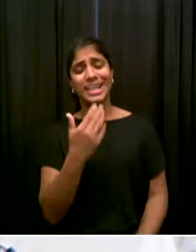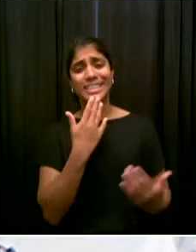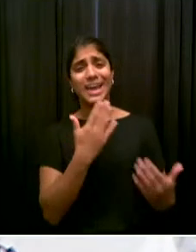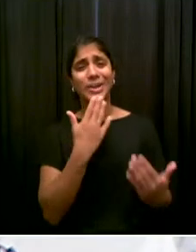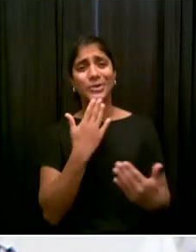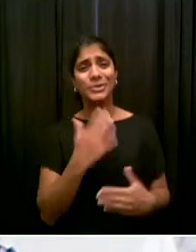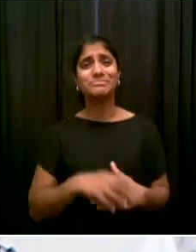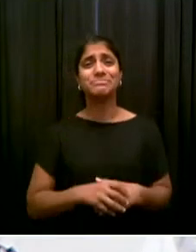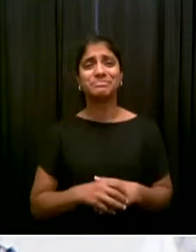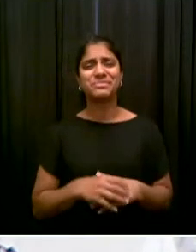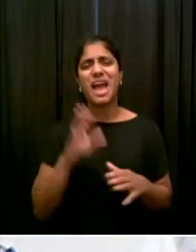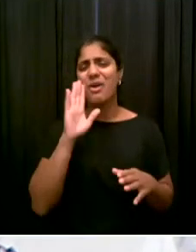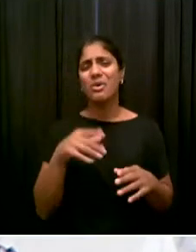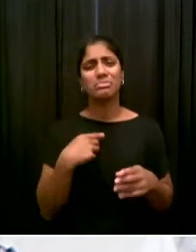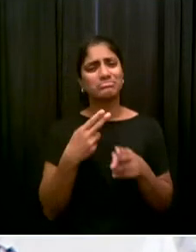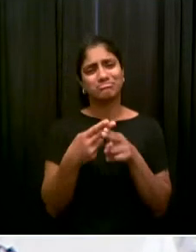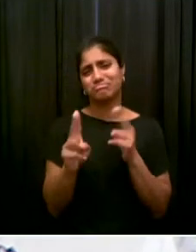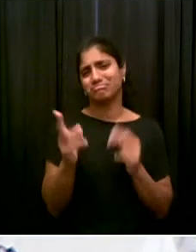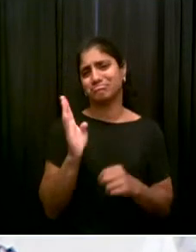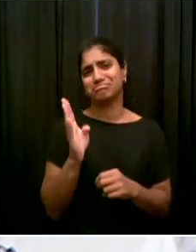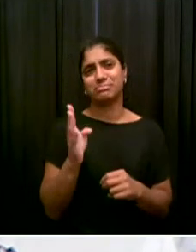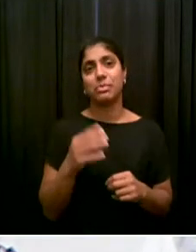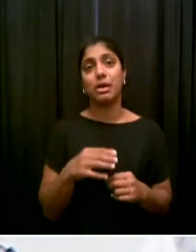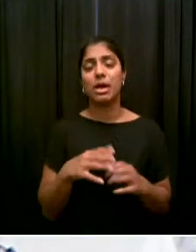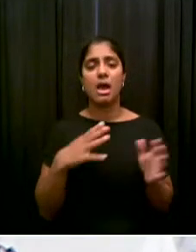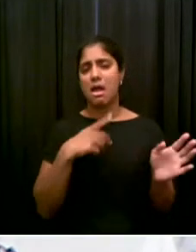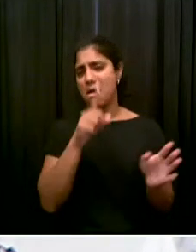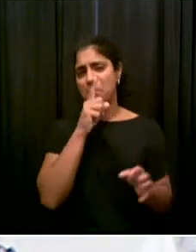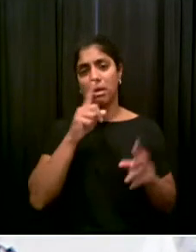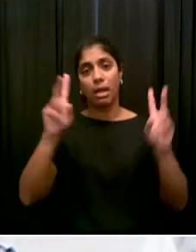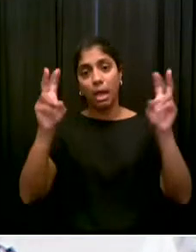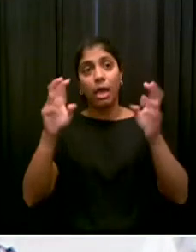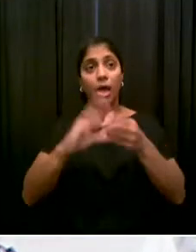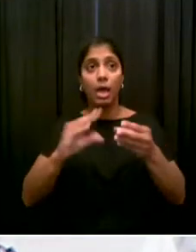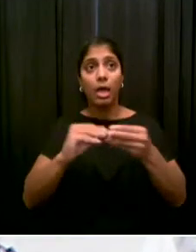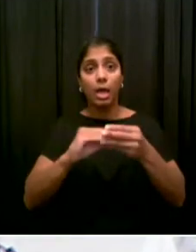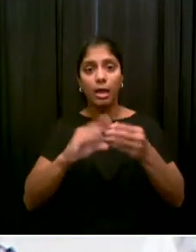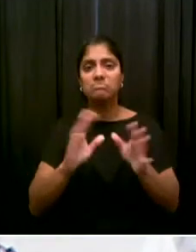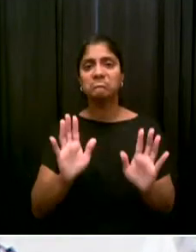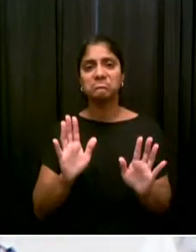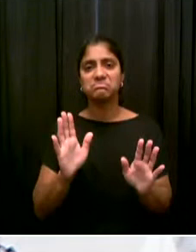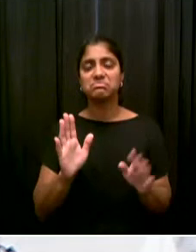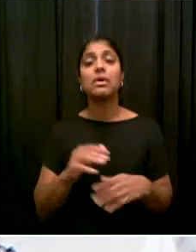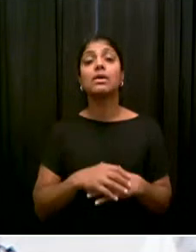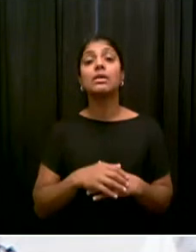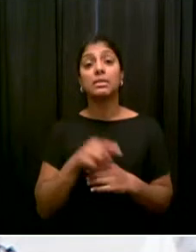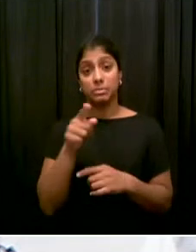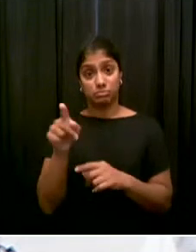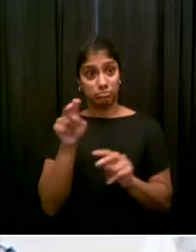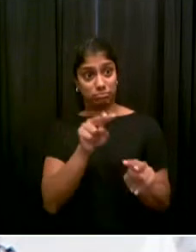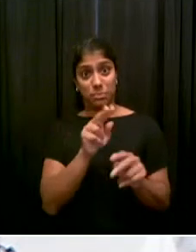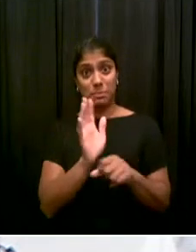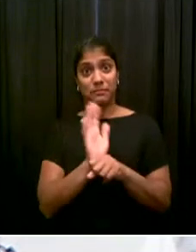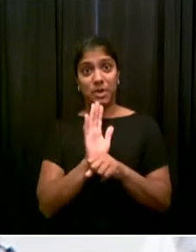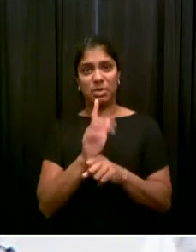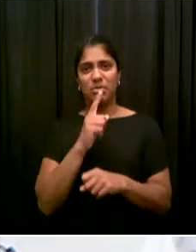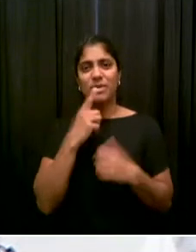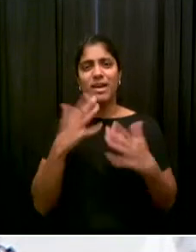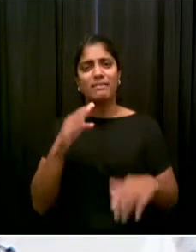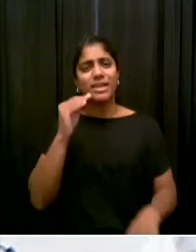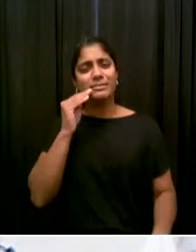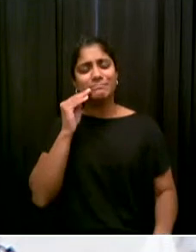look at that video, I can't help but smile. And what I think about is the year or two we've had, and